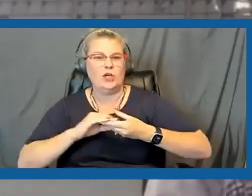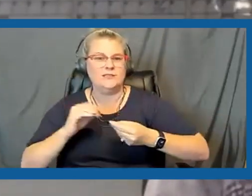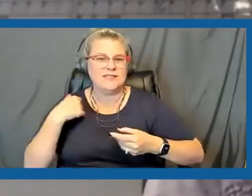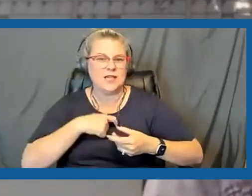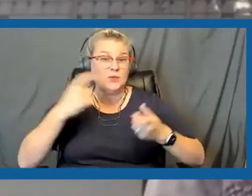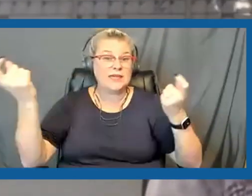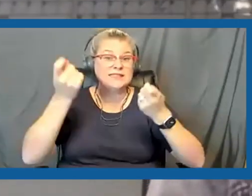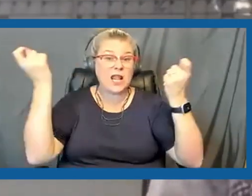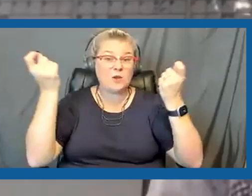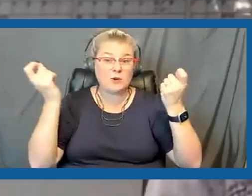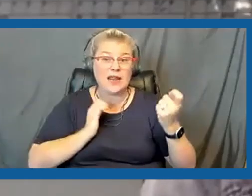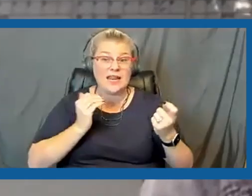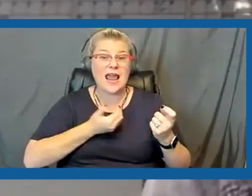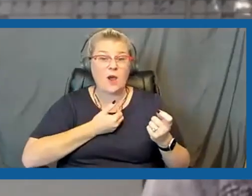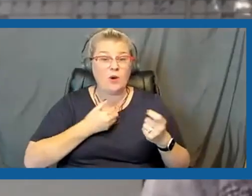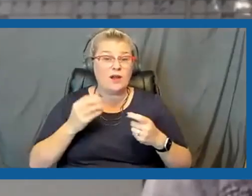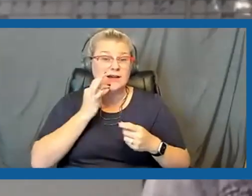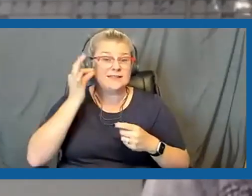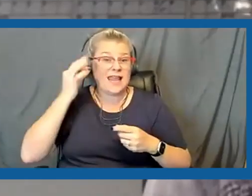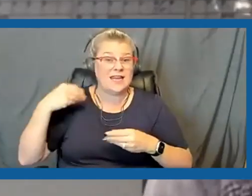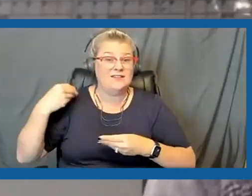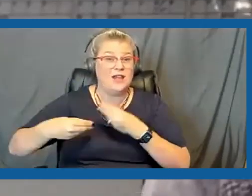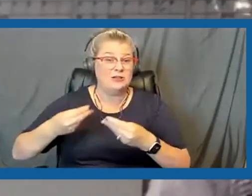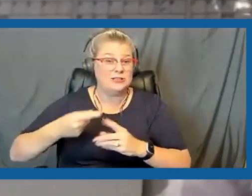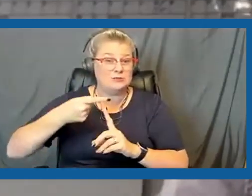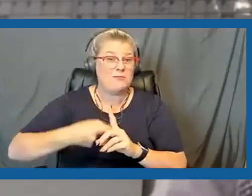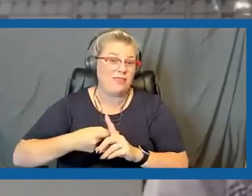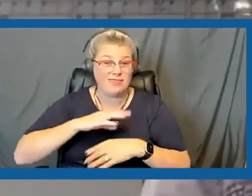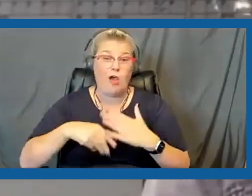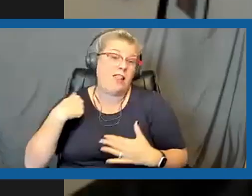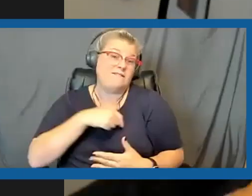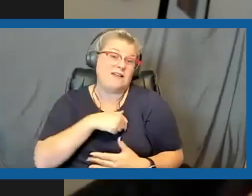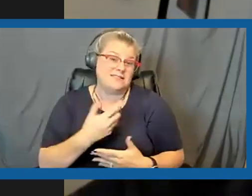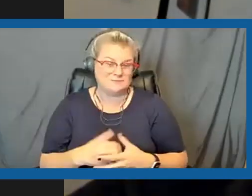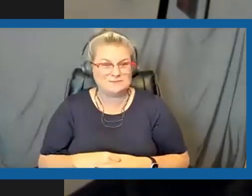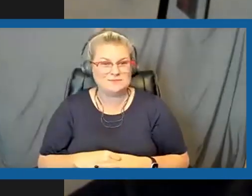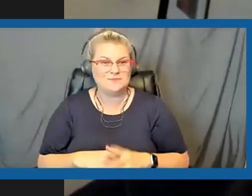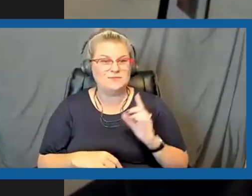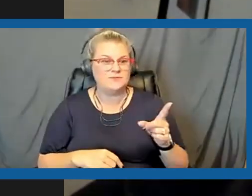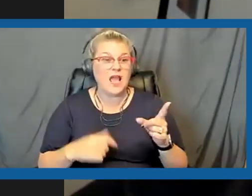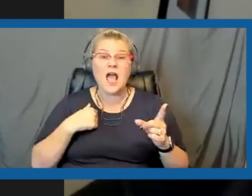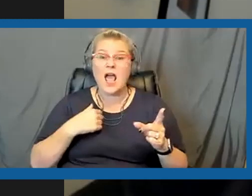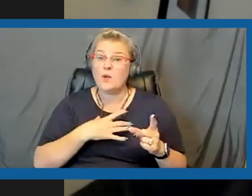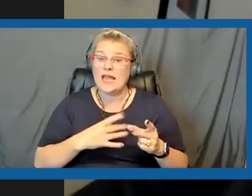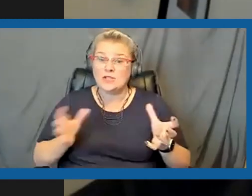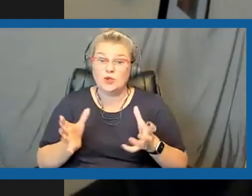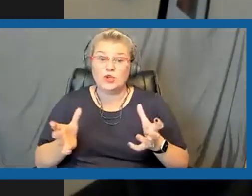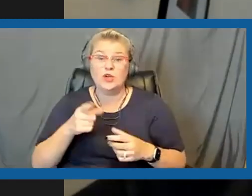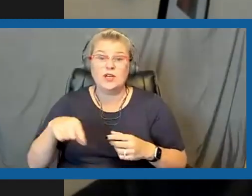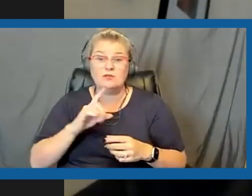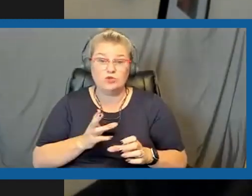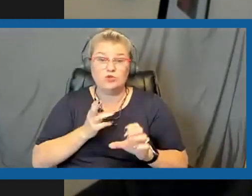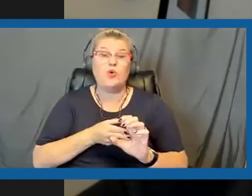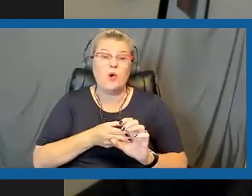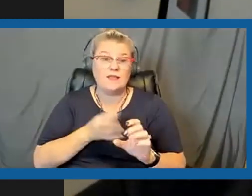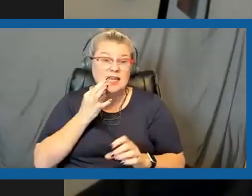celebrate this Native Heritage Month, all of us. So I would like to encourage the ladies to join the Native American Caucus and